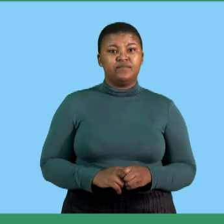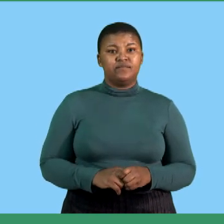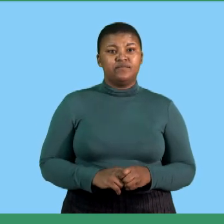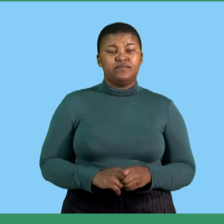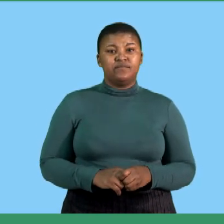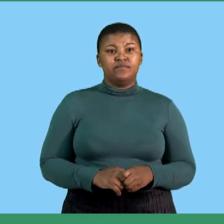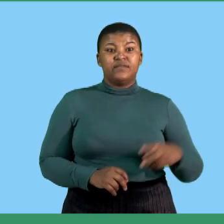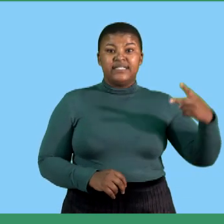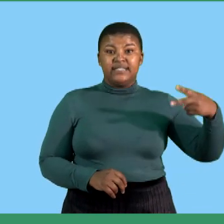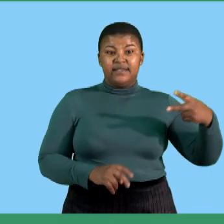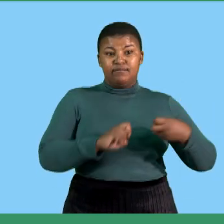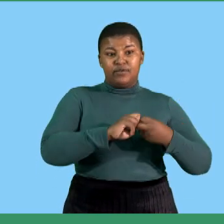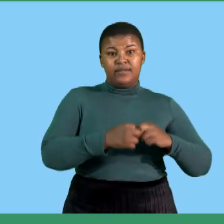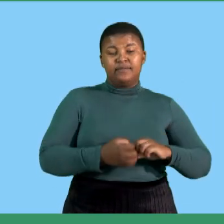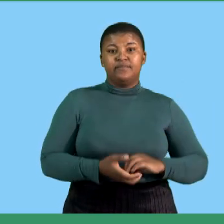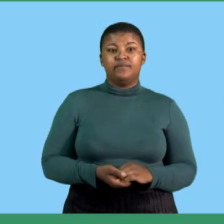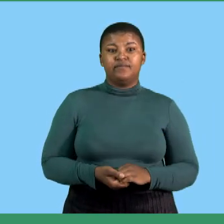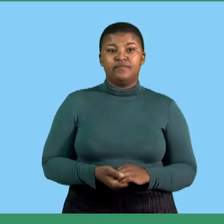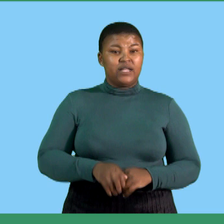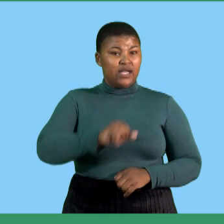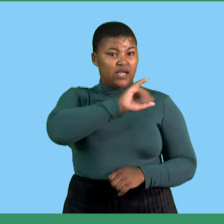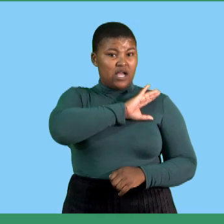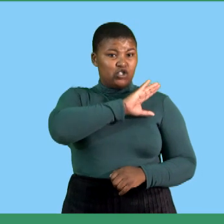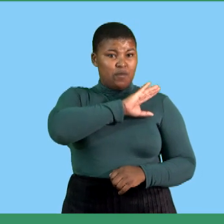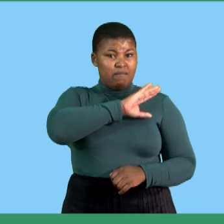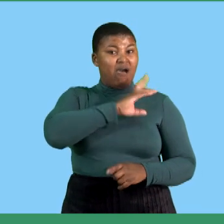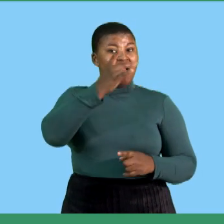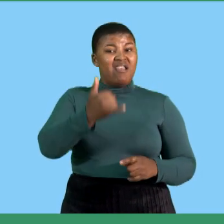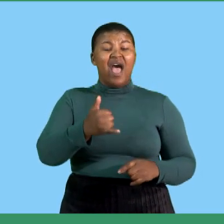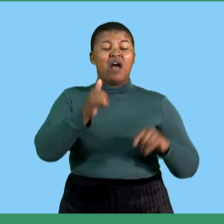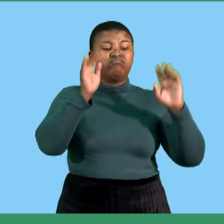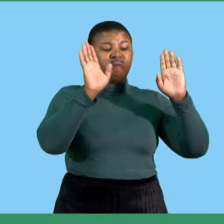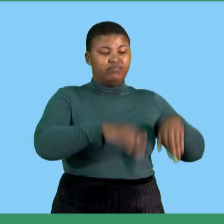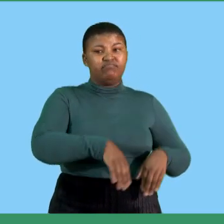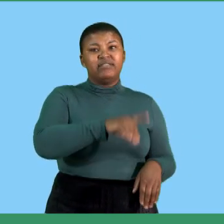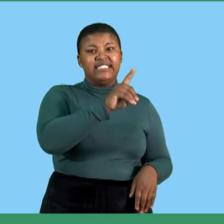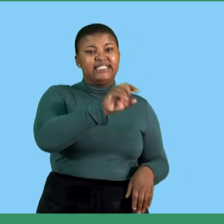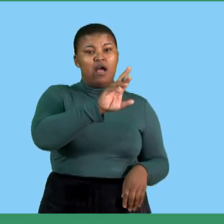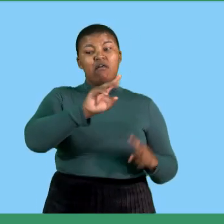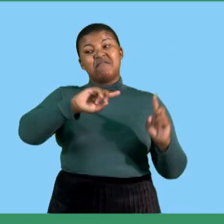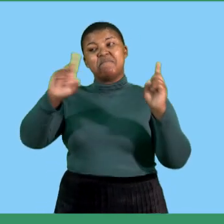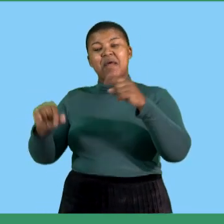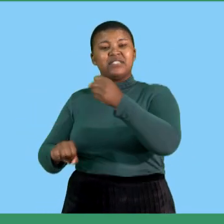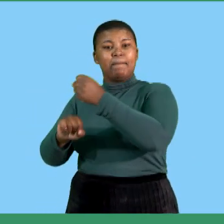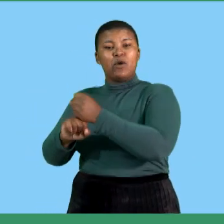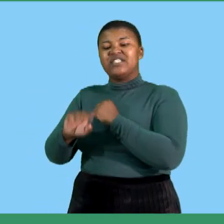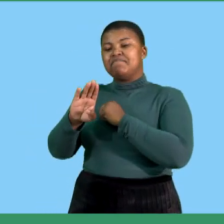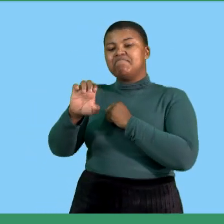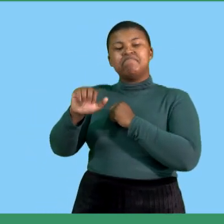classified. Let's take a look at our second problem. The customers have started to support beat